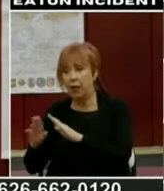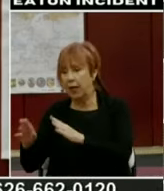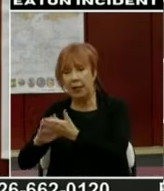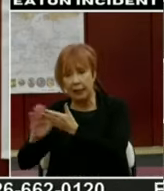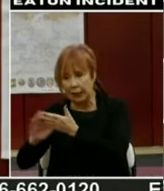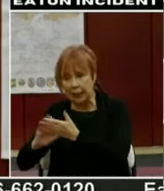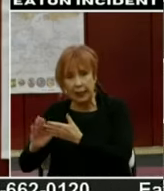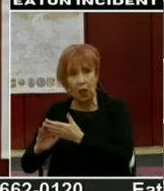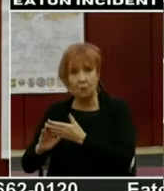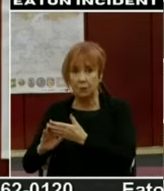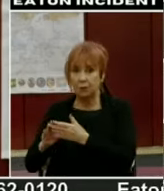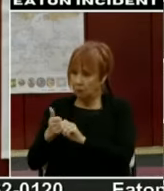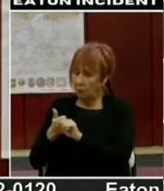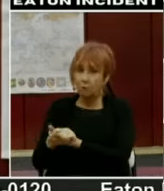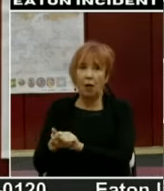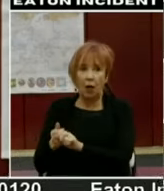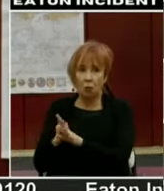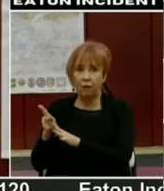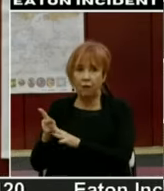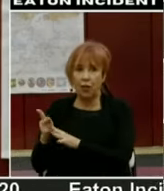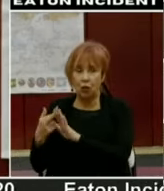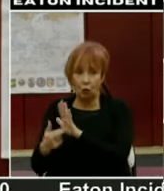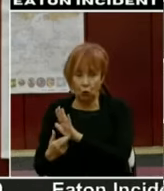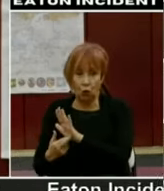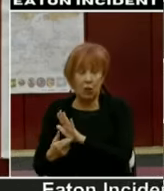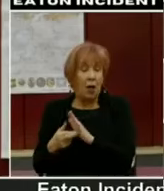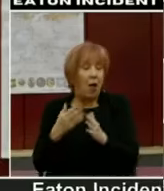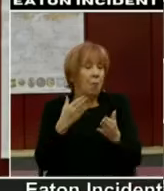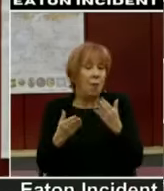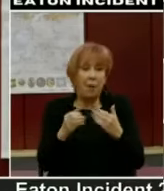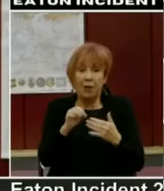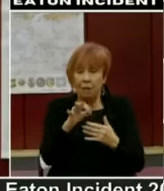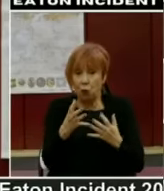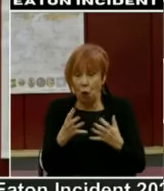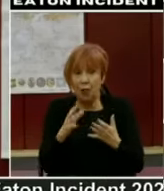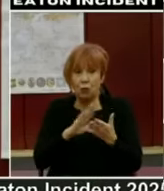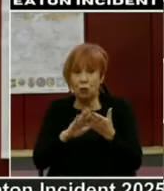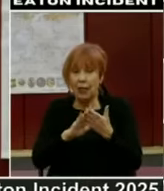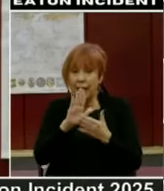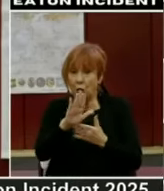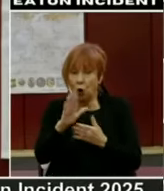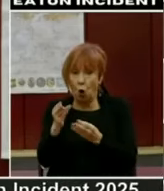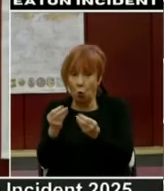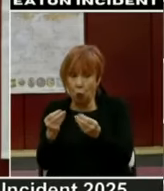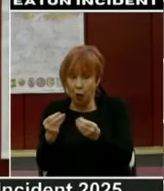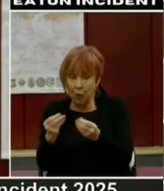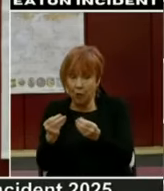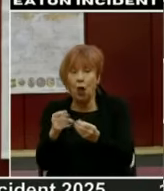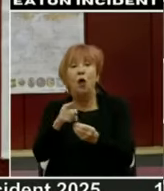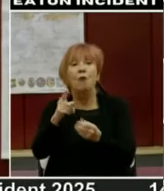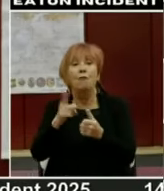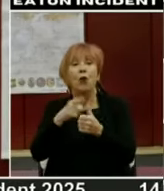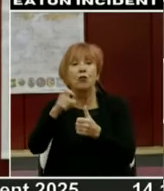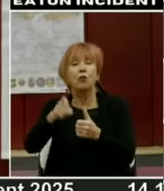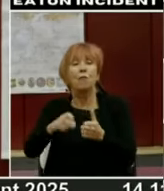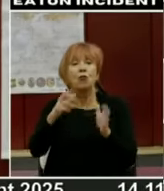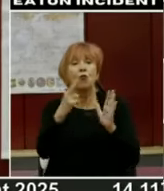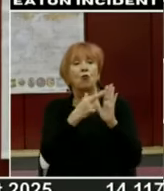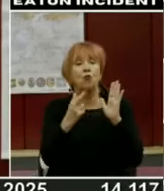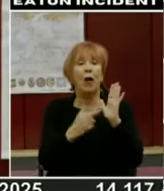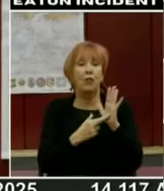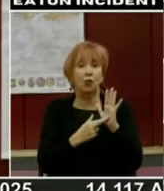organized manner. Some of you may opt to clean your own properties. That will have to be done by registered debris